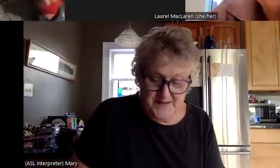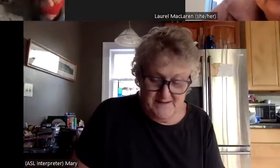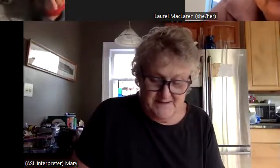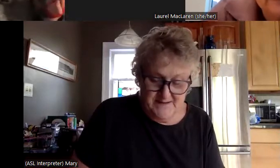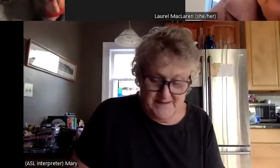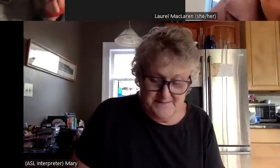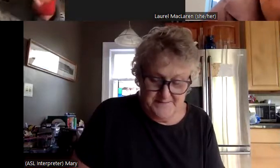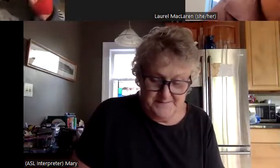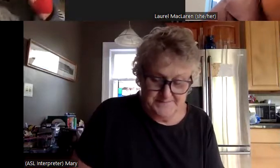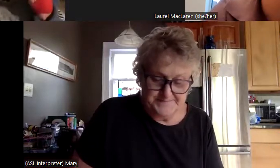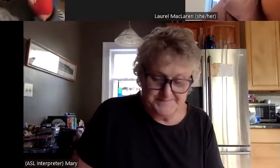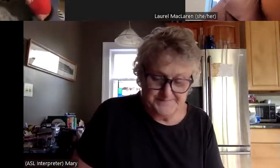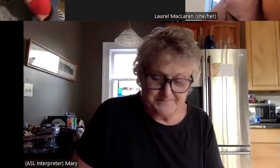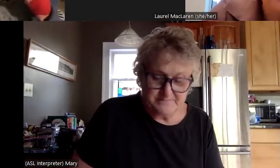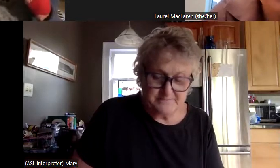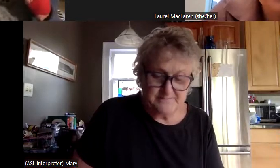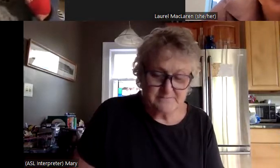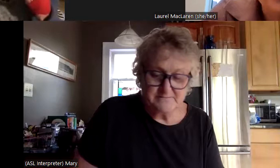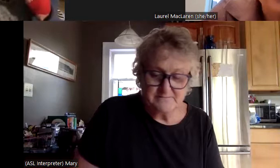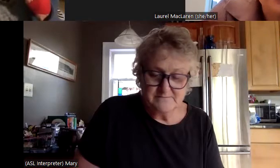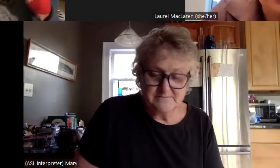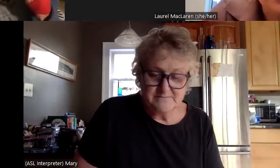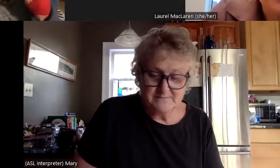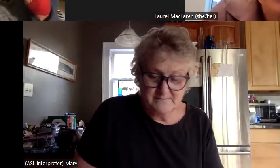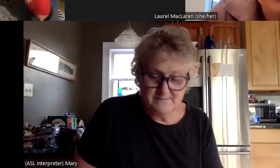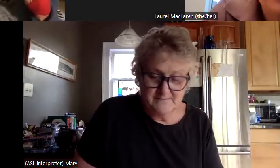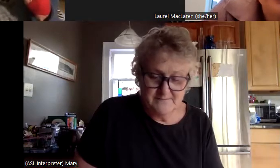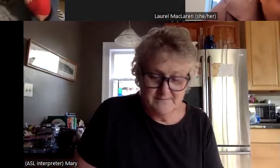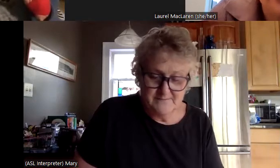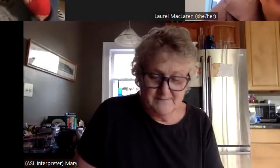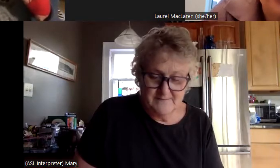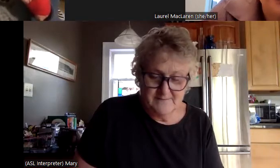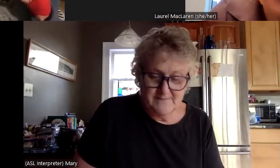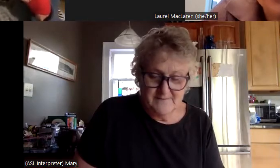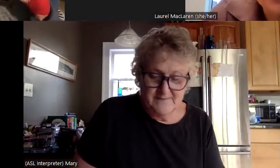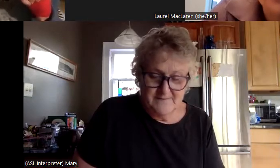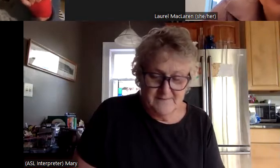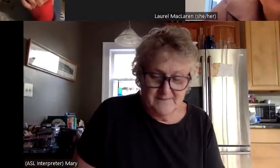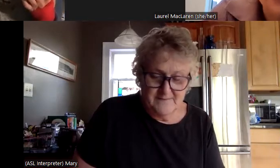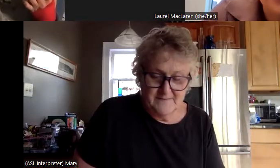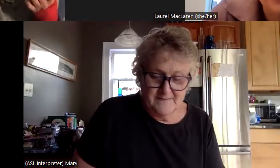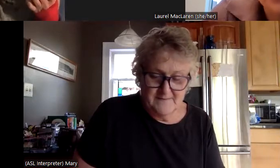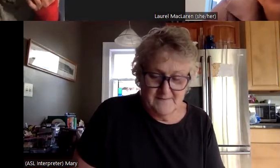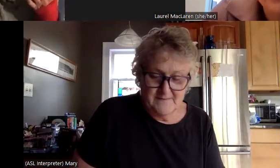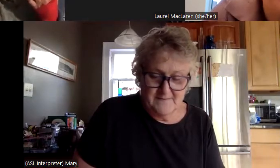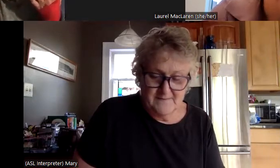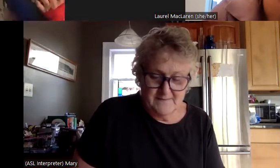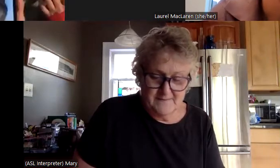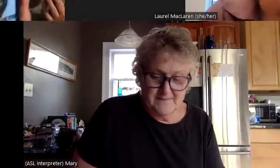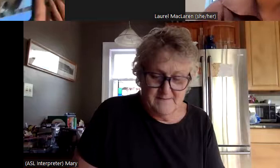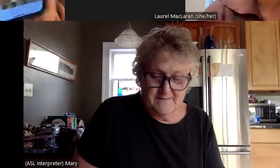wee but, snakies. I'm like jealous now. Dana's like so enthralled. I also No. kind of find that kind of